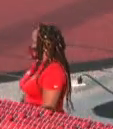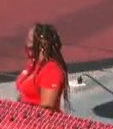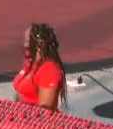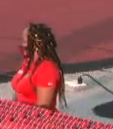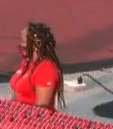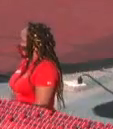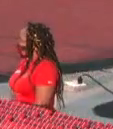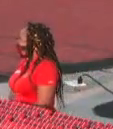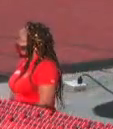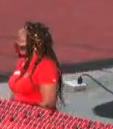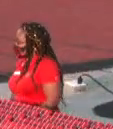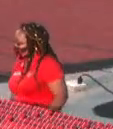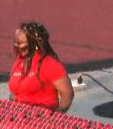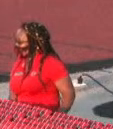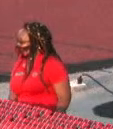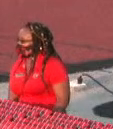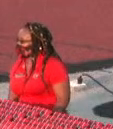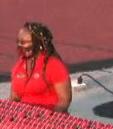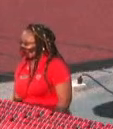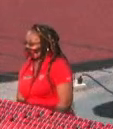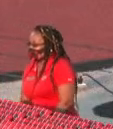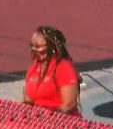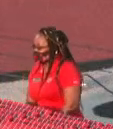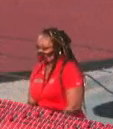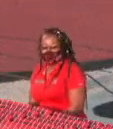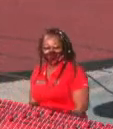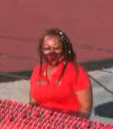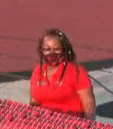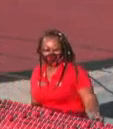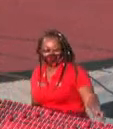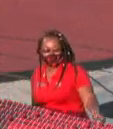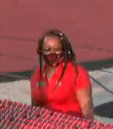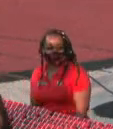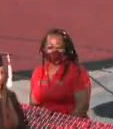Shemitria Danielle Brown.